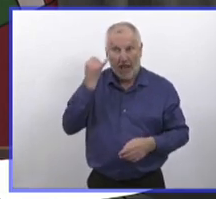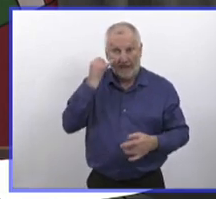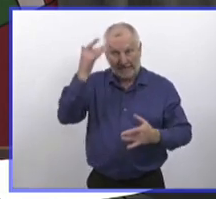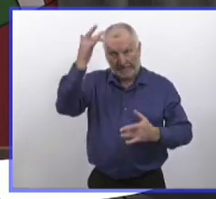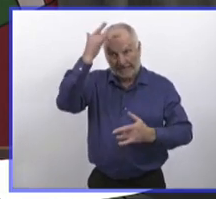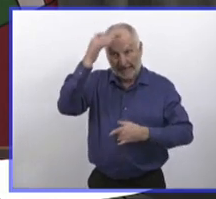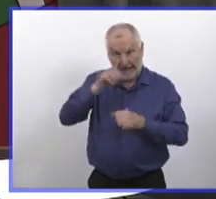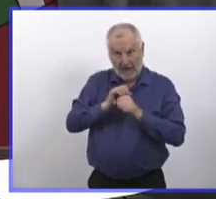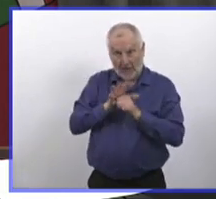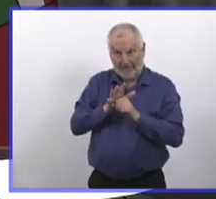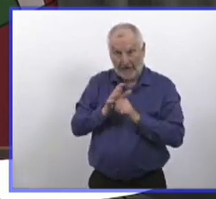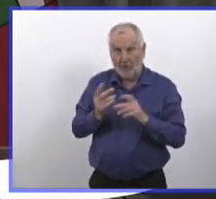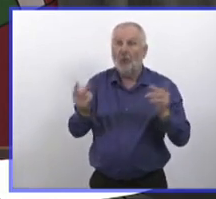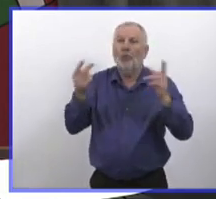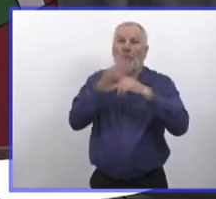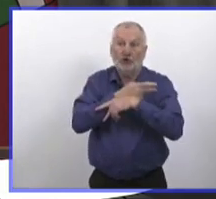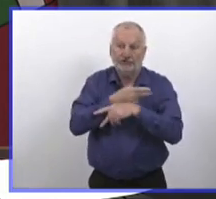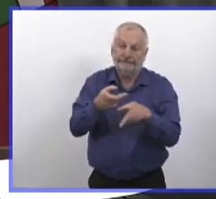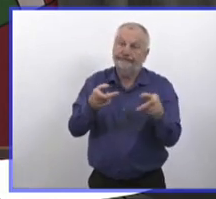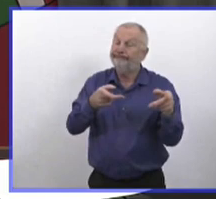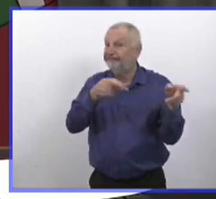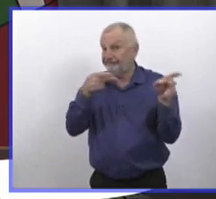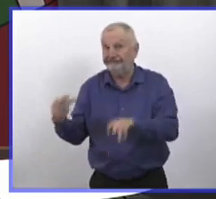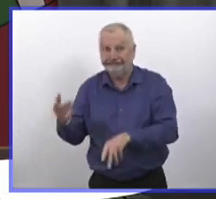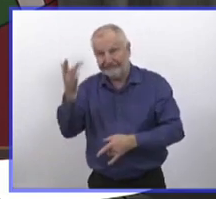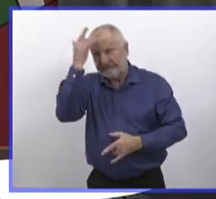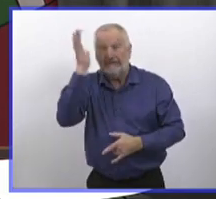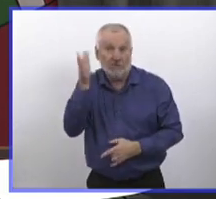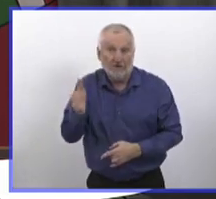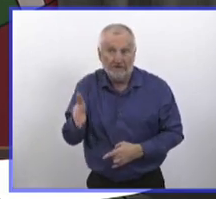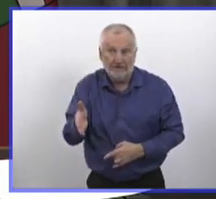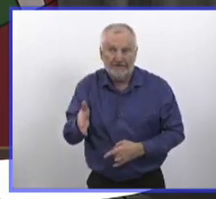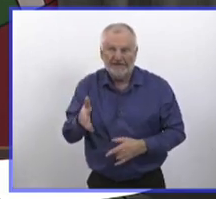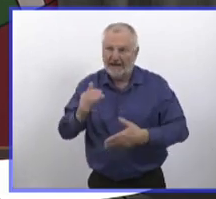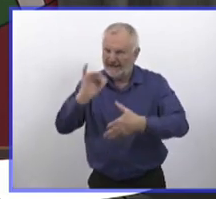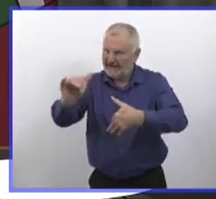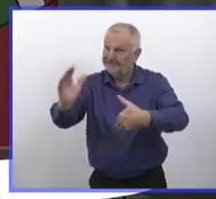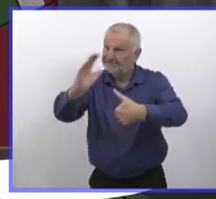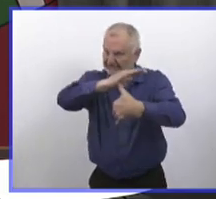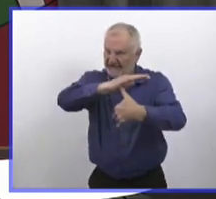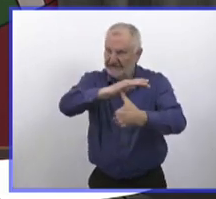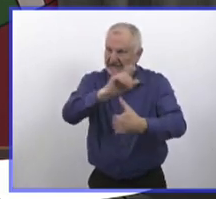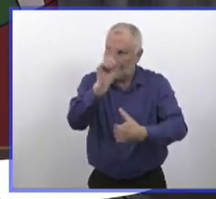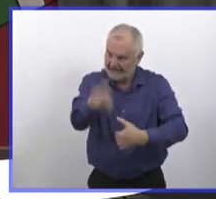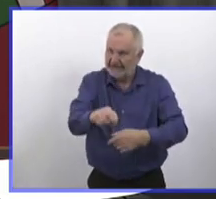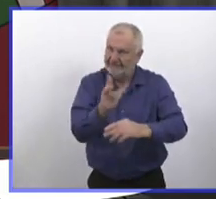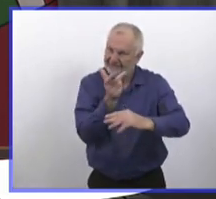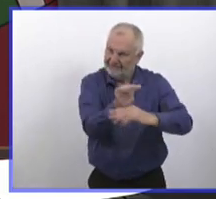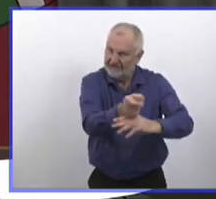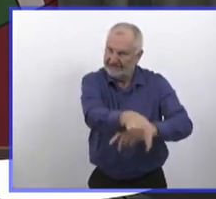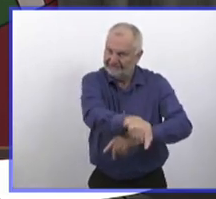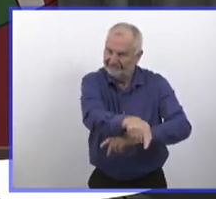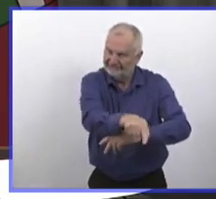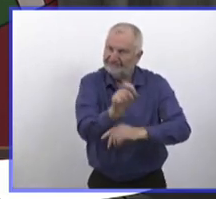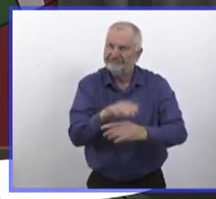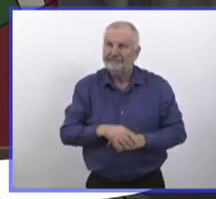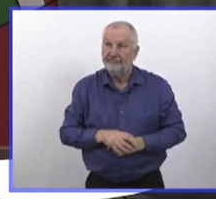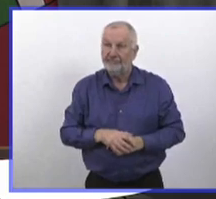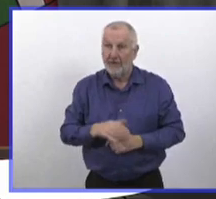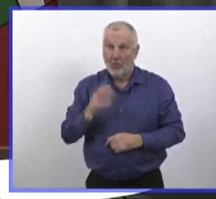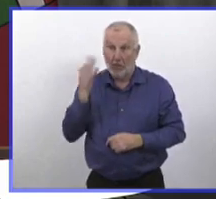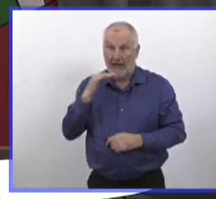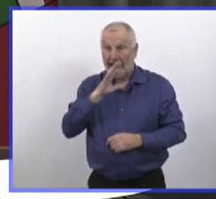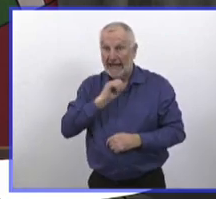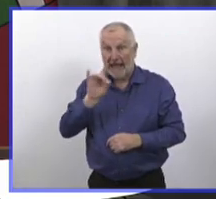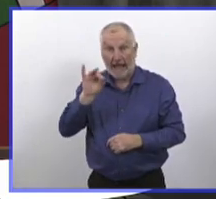COVID-19. And that's truly who we need to immunize as quickly as possible now that we're moving into this younger age group as recommended